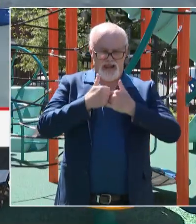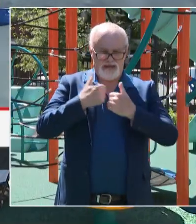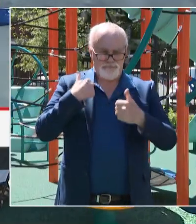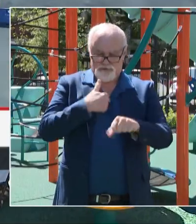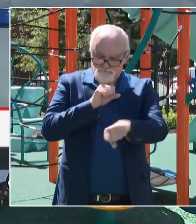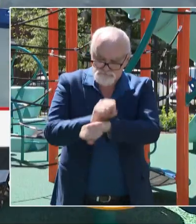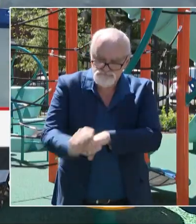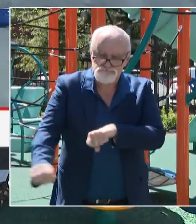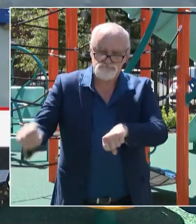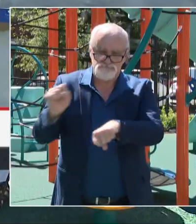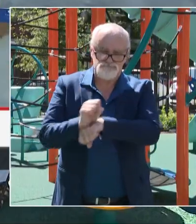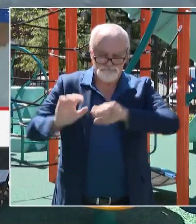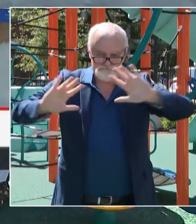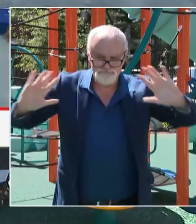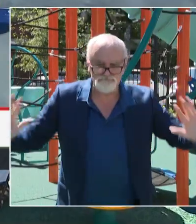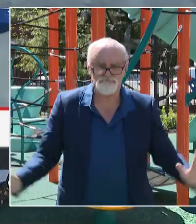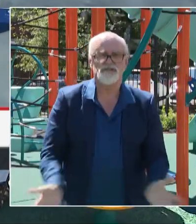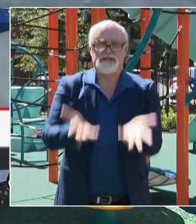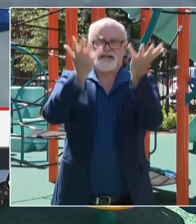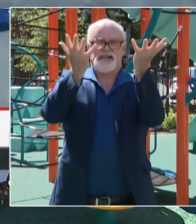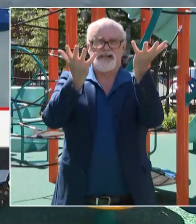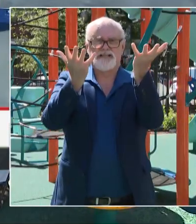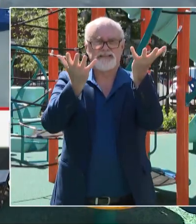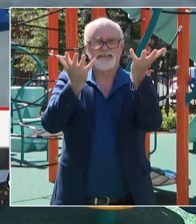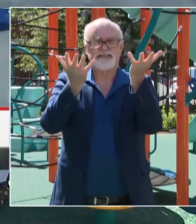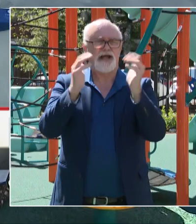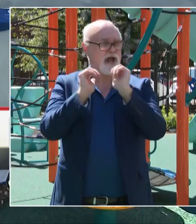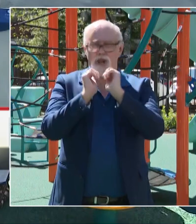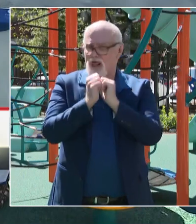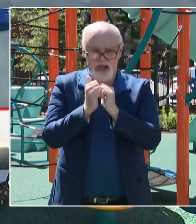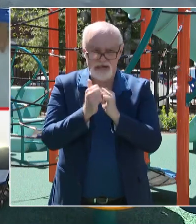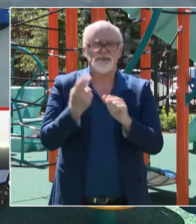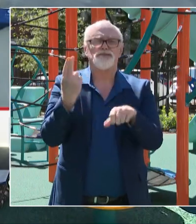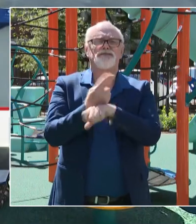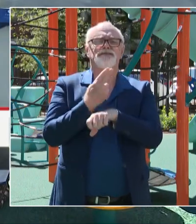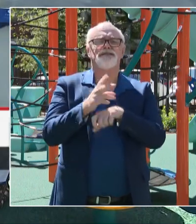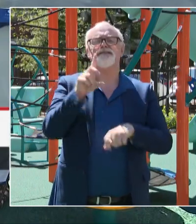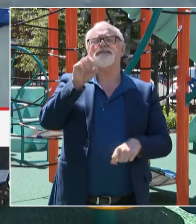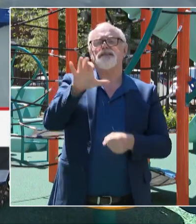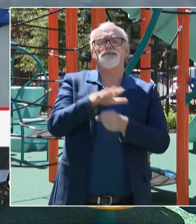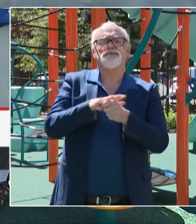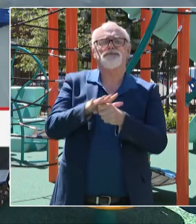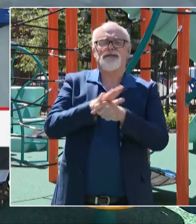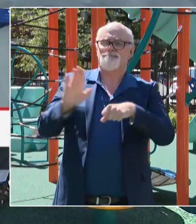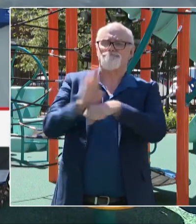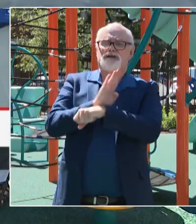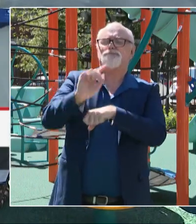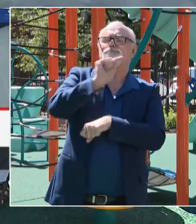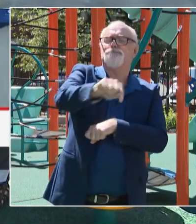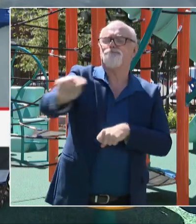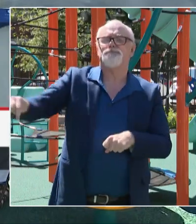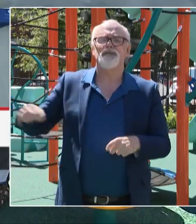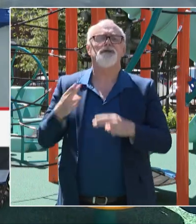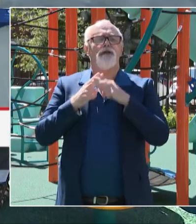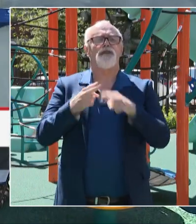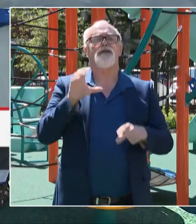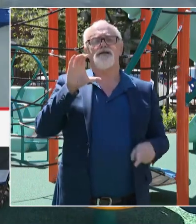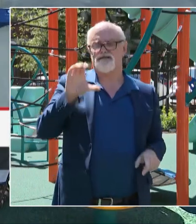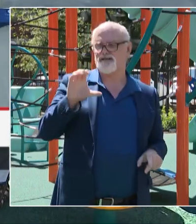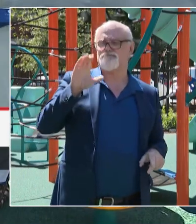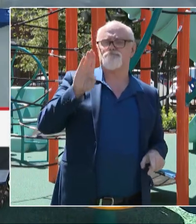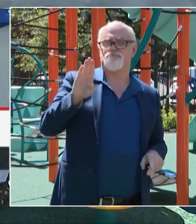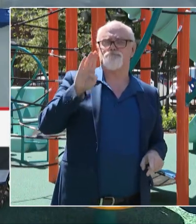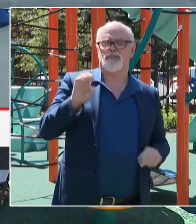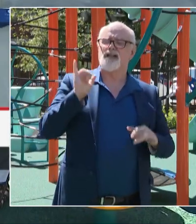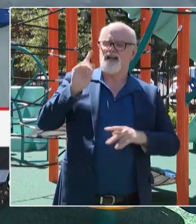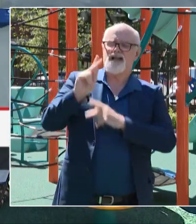to support our certified business enterprise. In this project alone, there was over $33.9 million in contracts awarded to